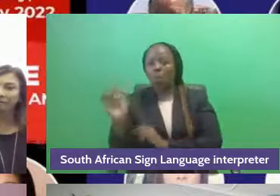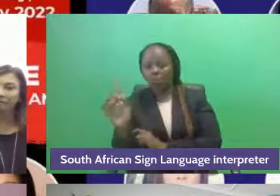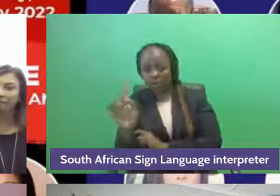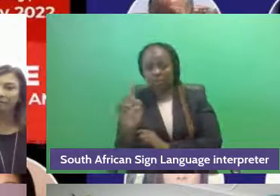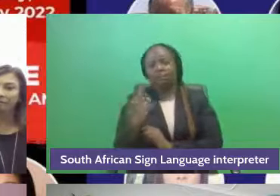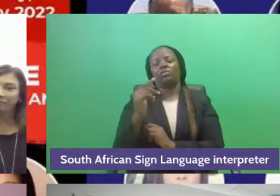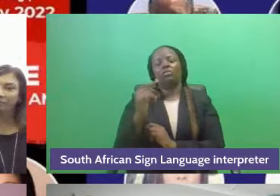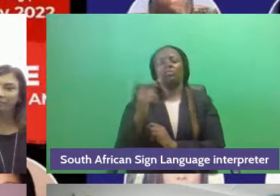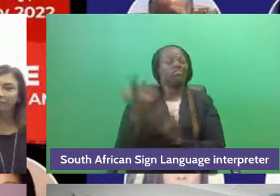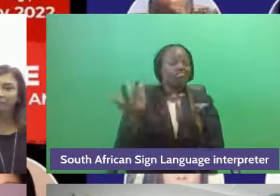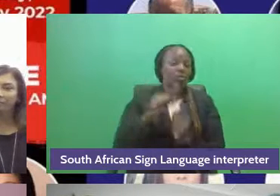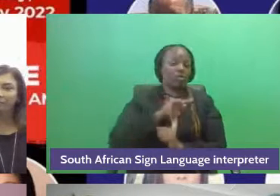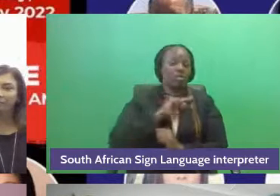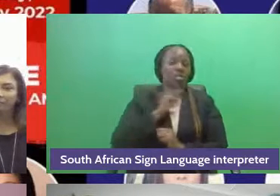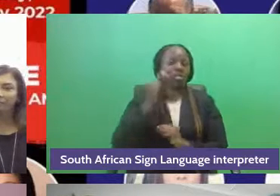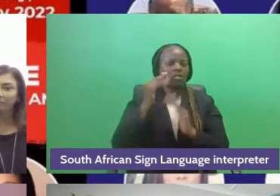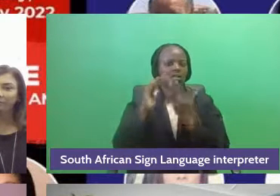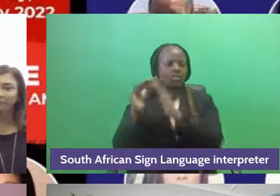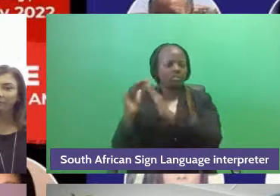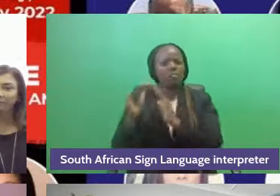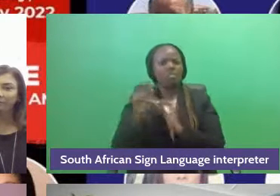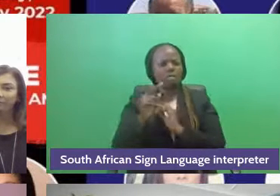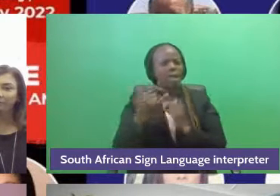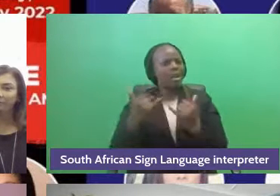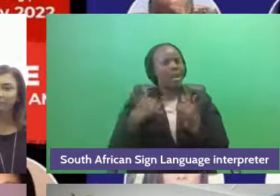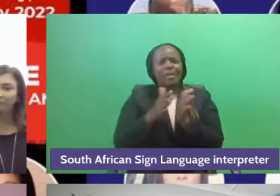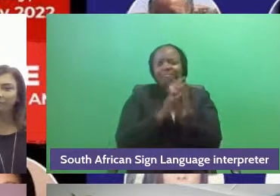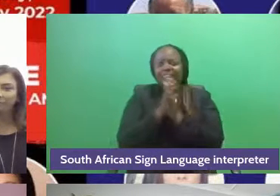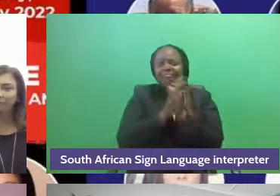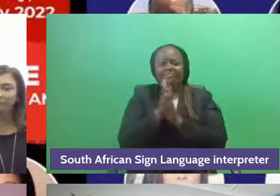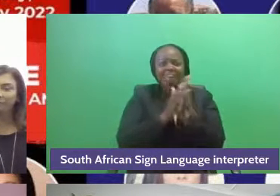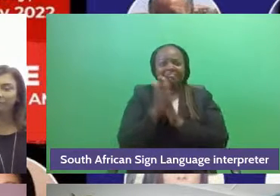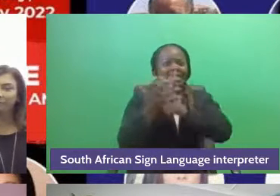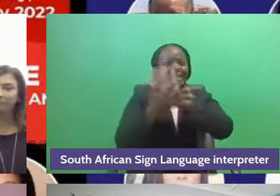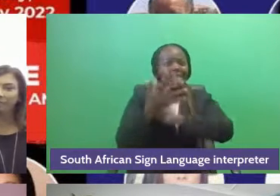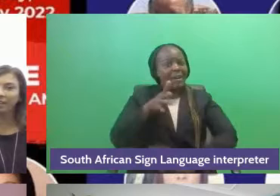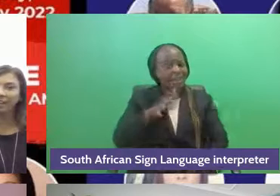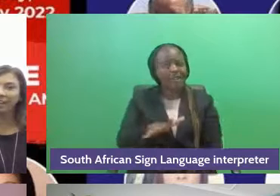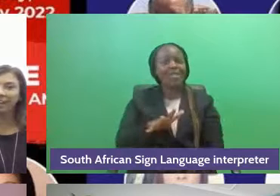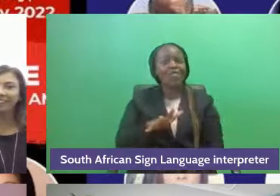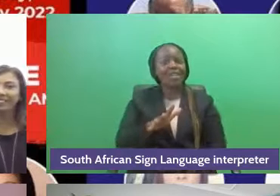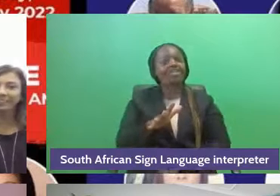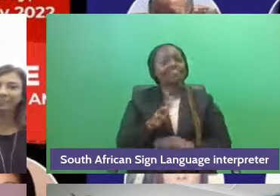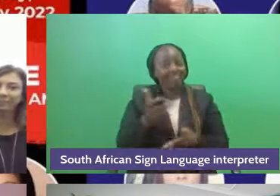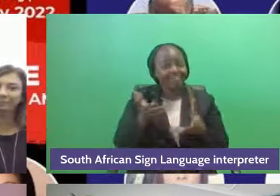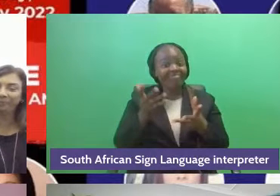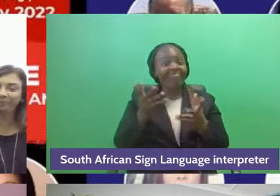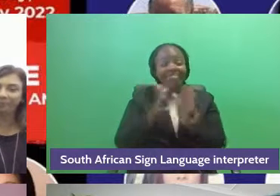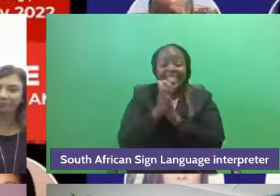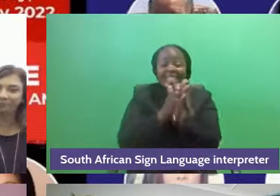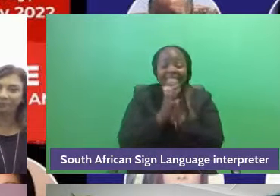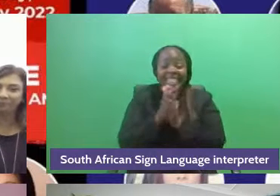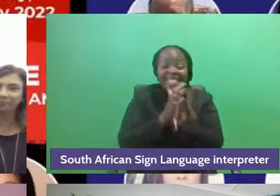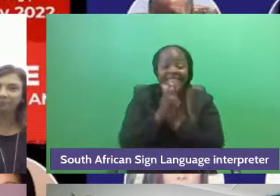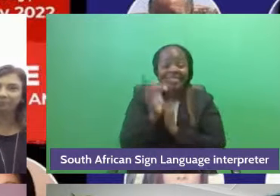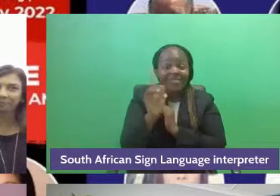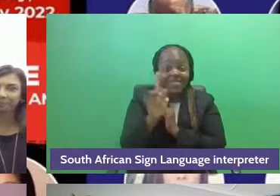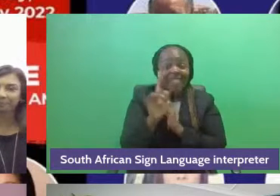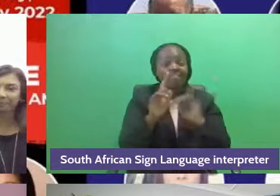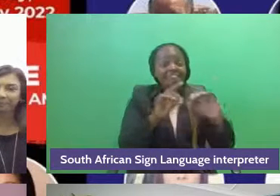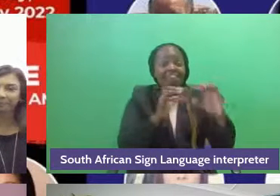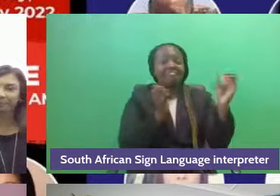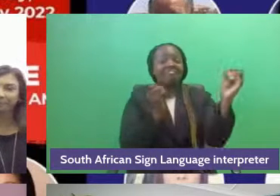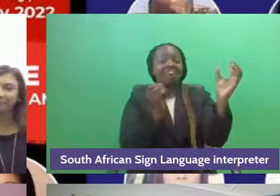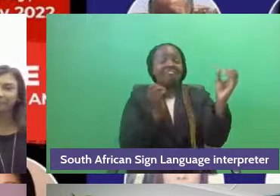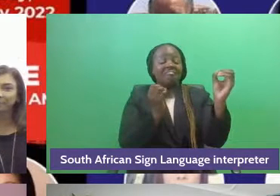now I am completely inspired to learn sign language, and I look forward to communicating